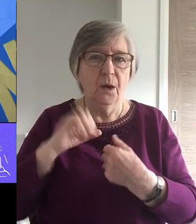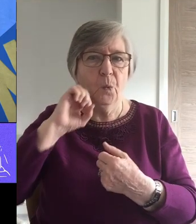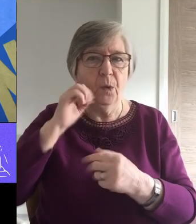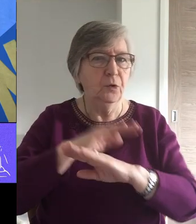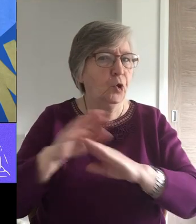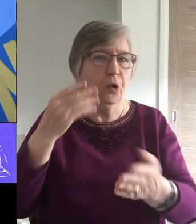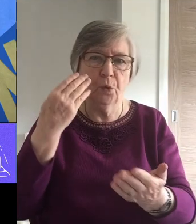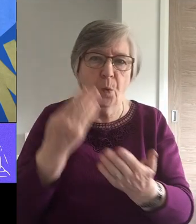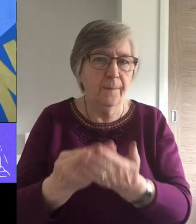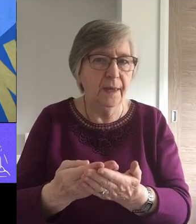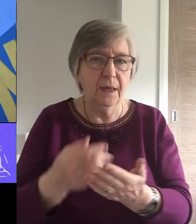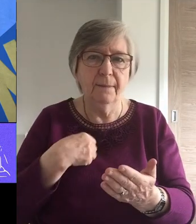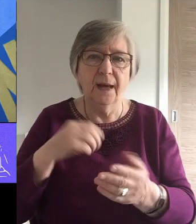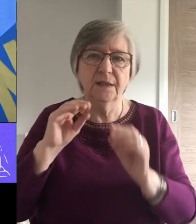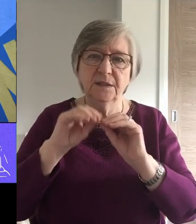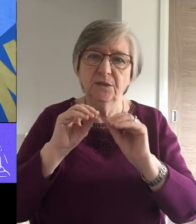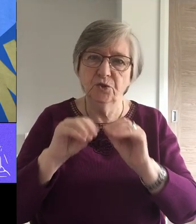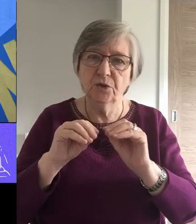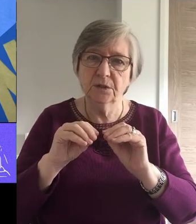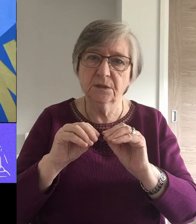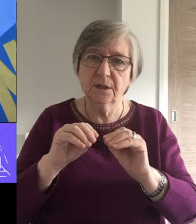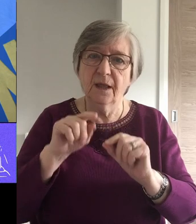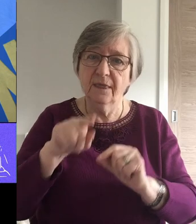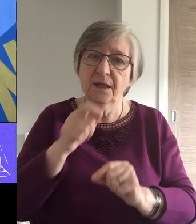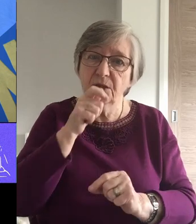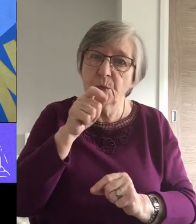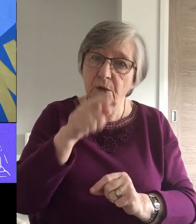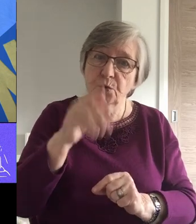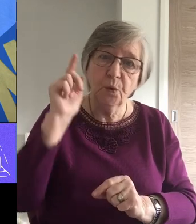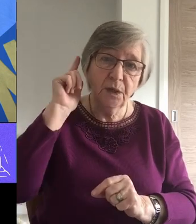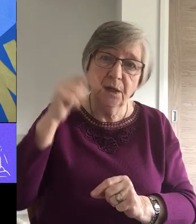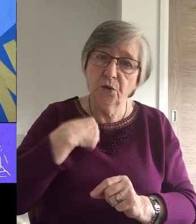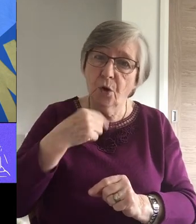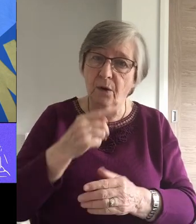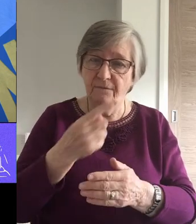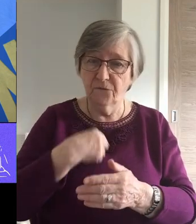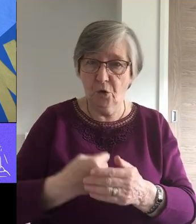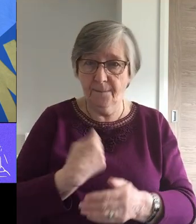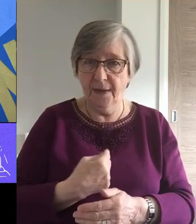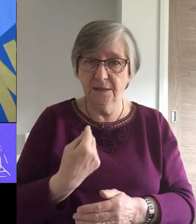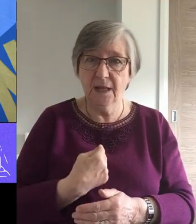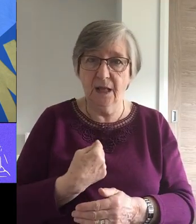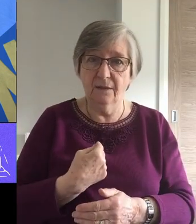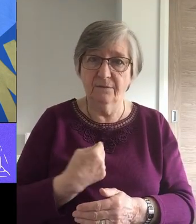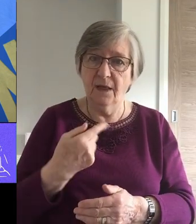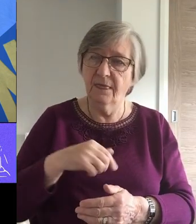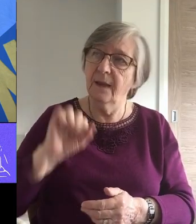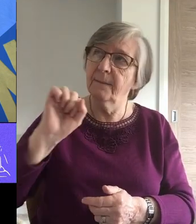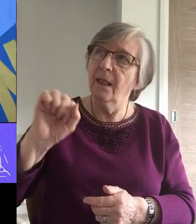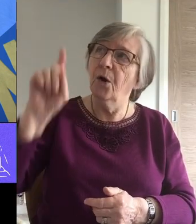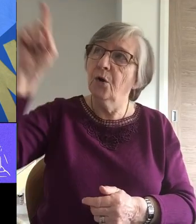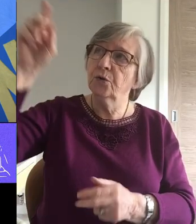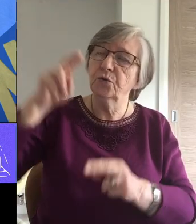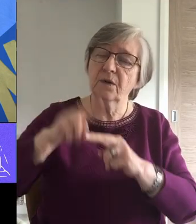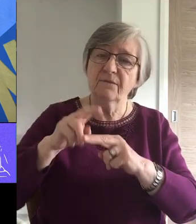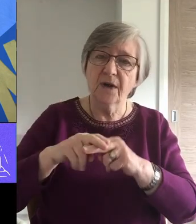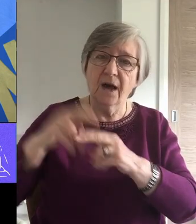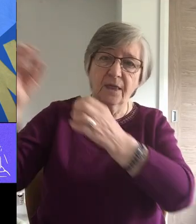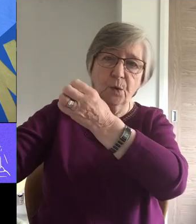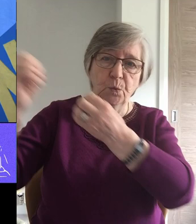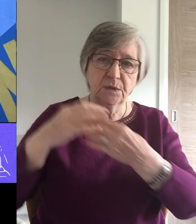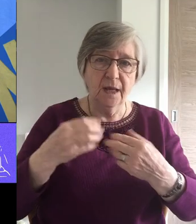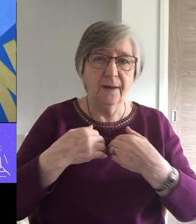not obey my teachings. These words you hear are not my own. They belong to the Father who sent